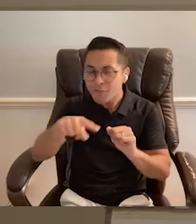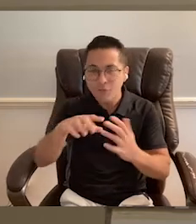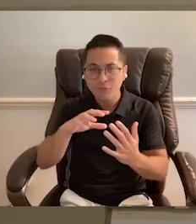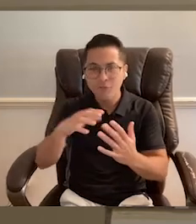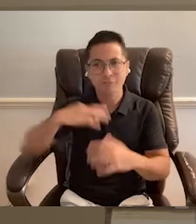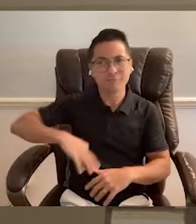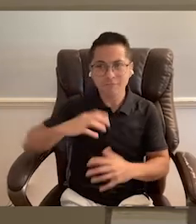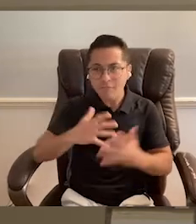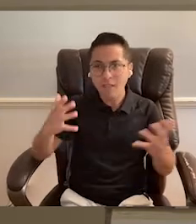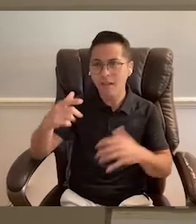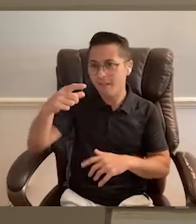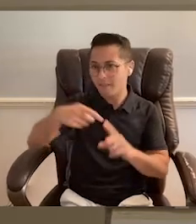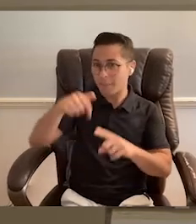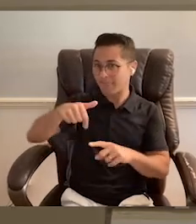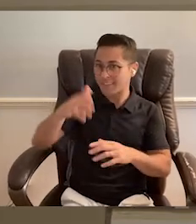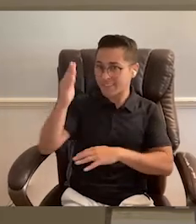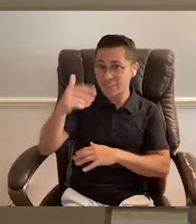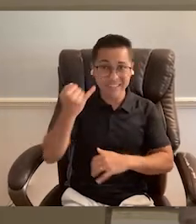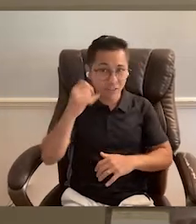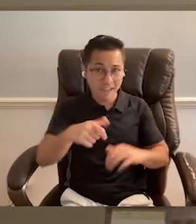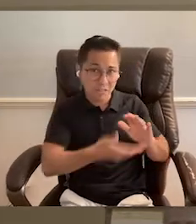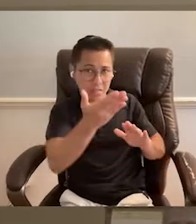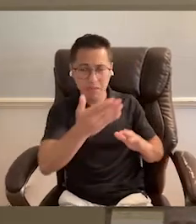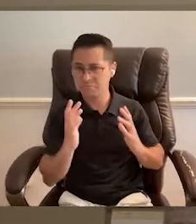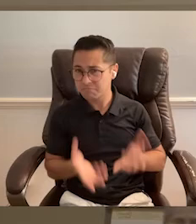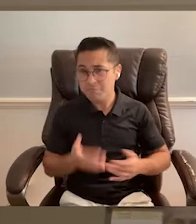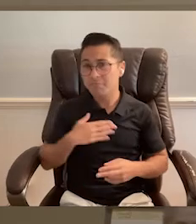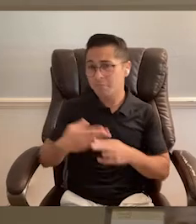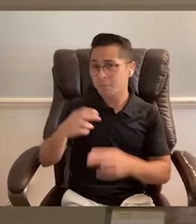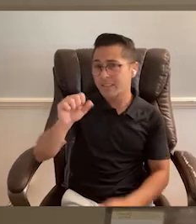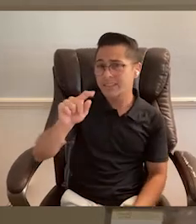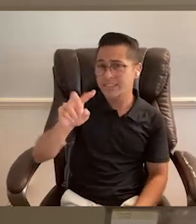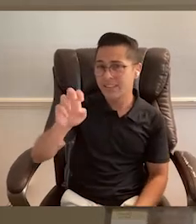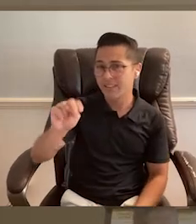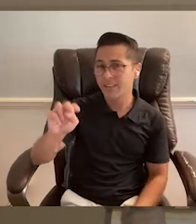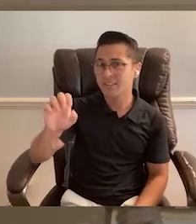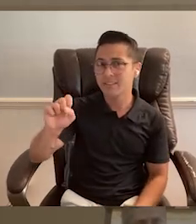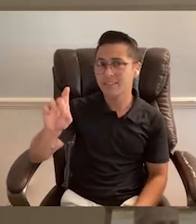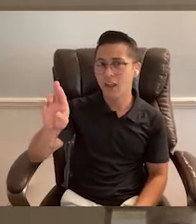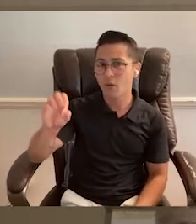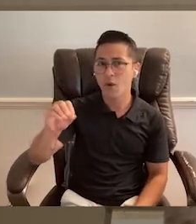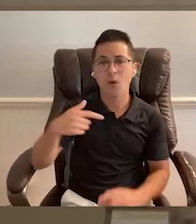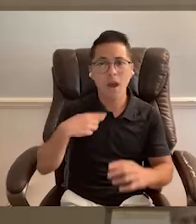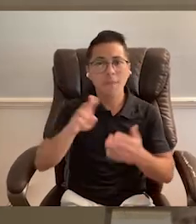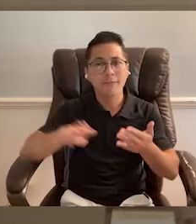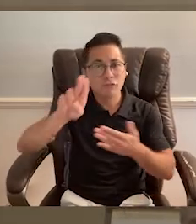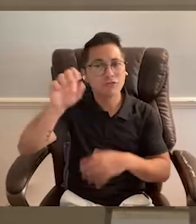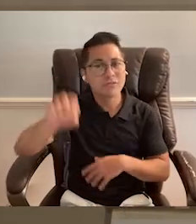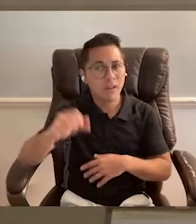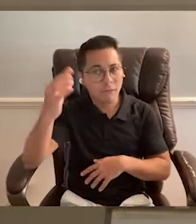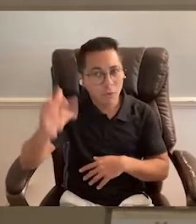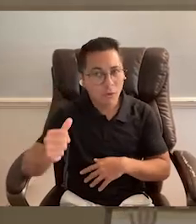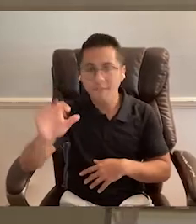low-tech, basic stuff. Sometimes things we've done with PVC, and a person is able to do certain things. We use pulley systems,